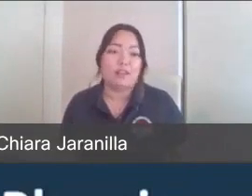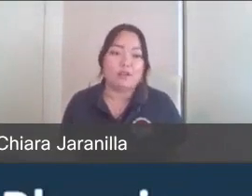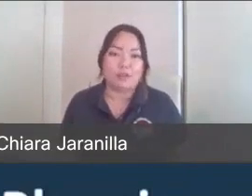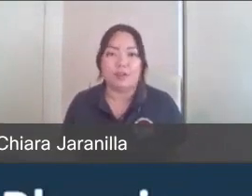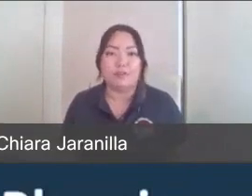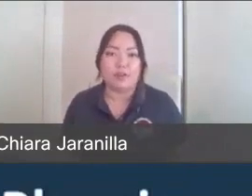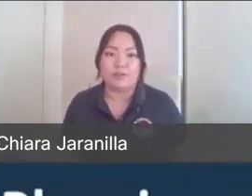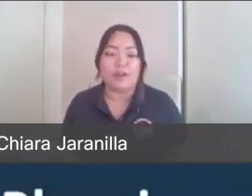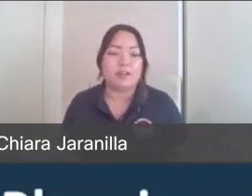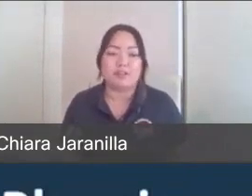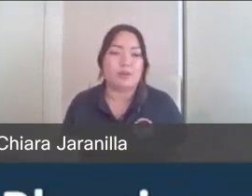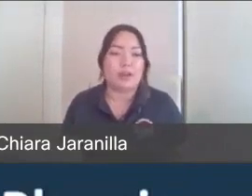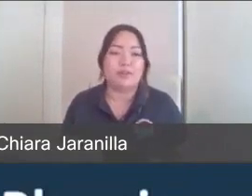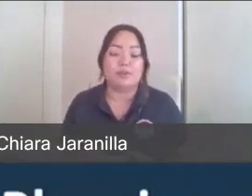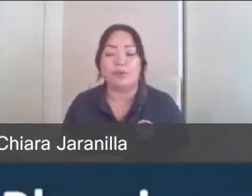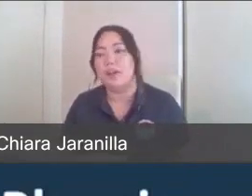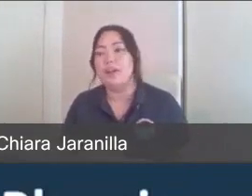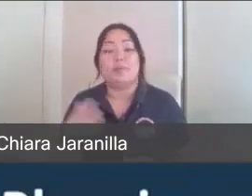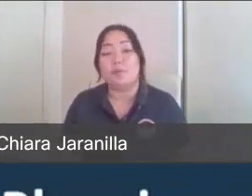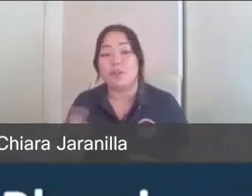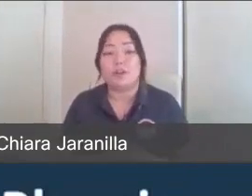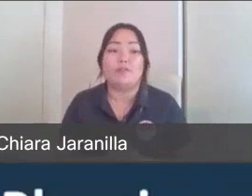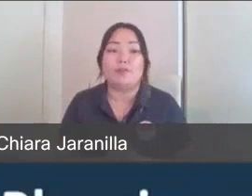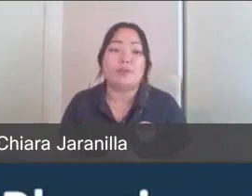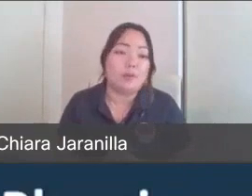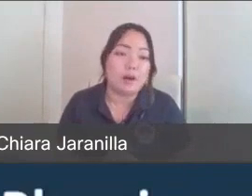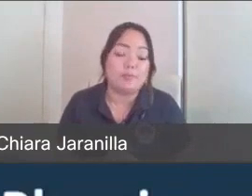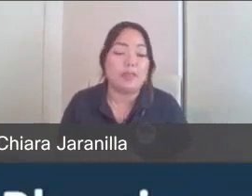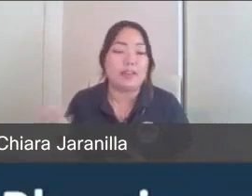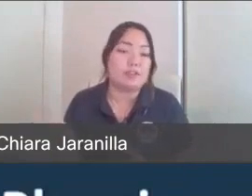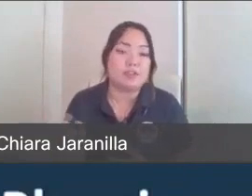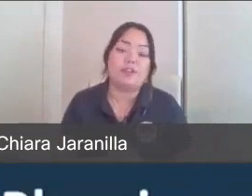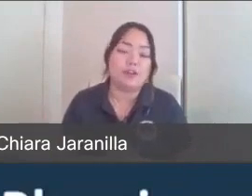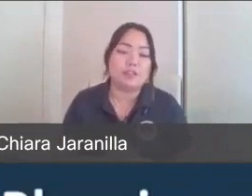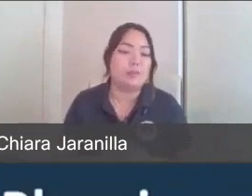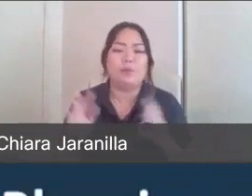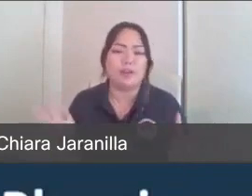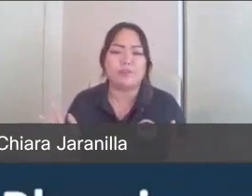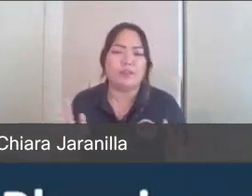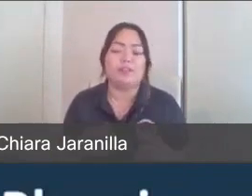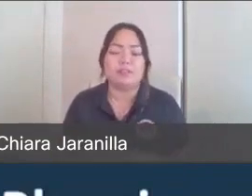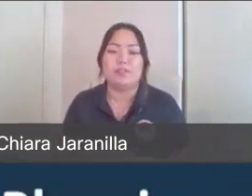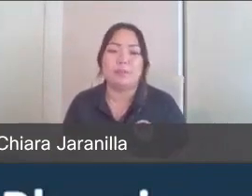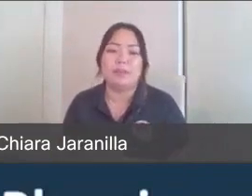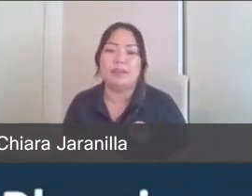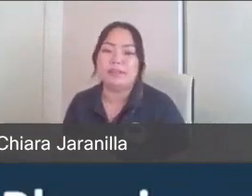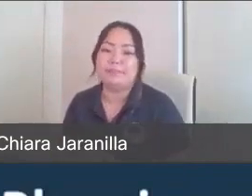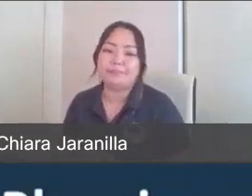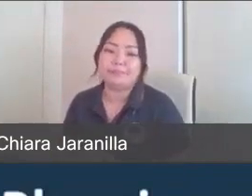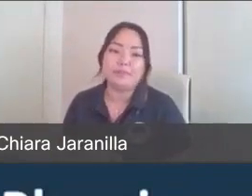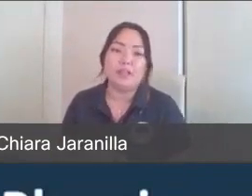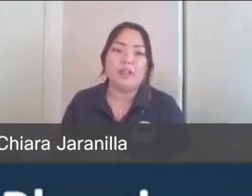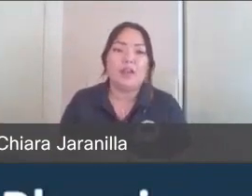in, you know, 30 to 45 minutes or what have you. Or maybe when you get off the phone, you call mom and ask her to take you to the hospital, whatever the safety plan